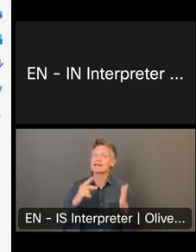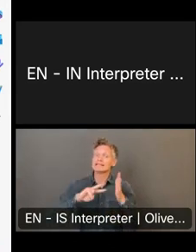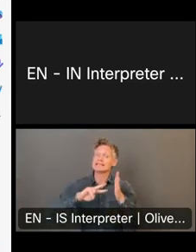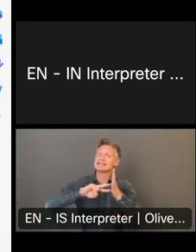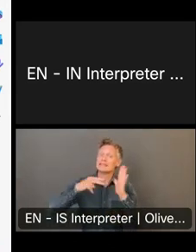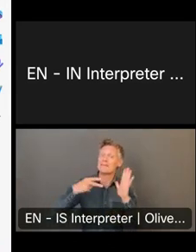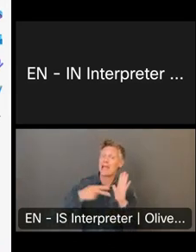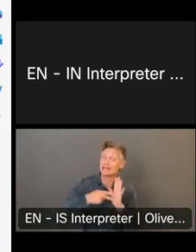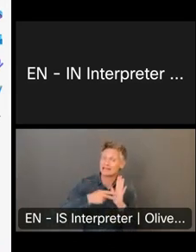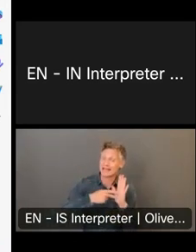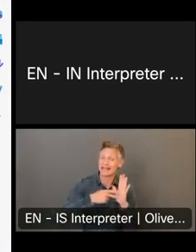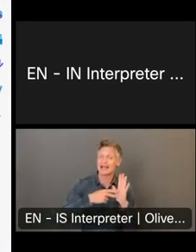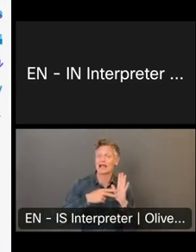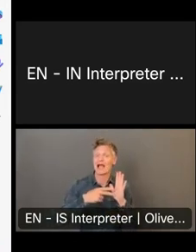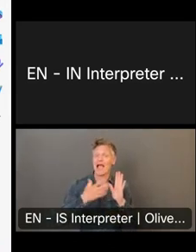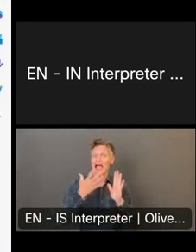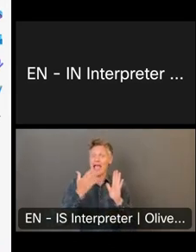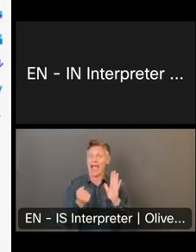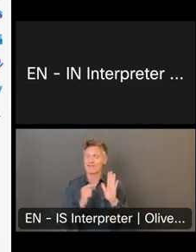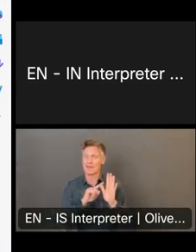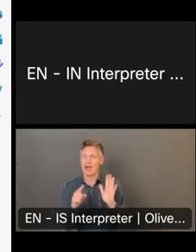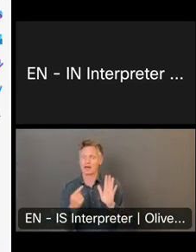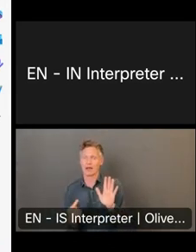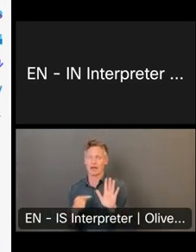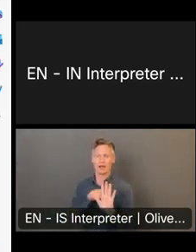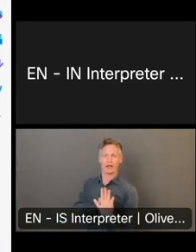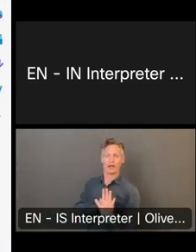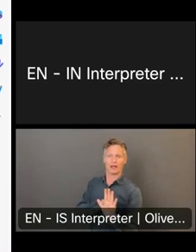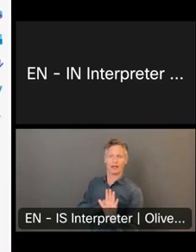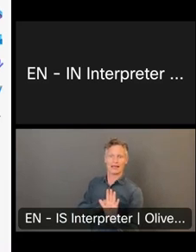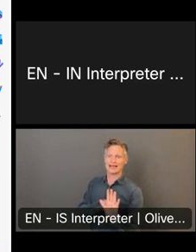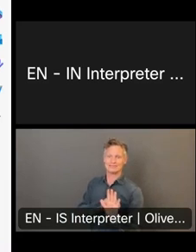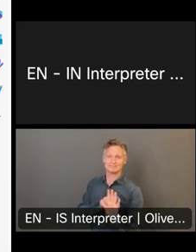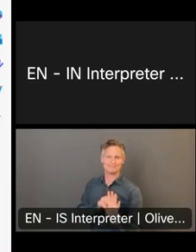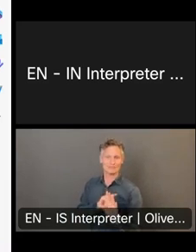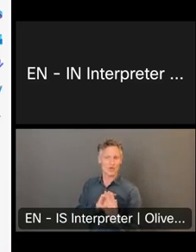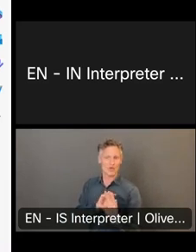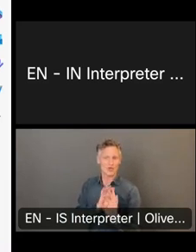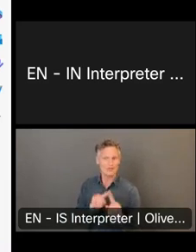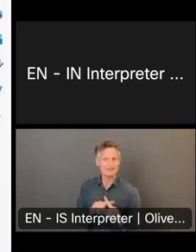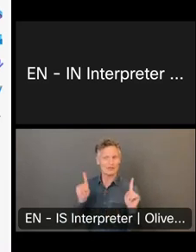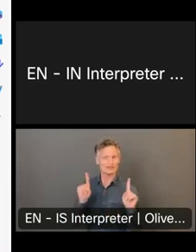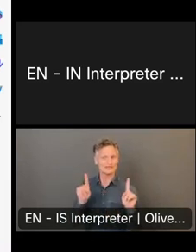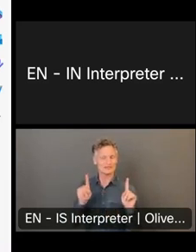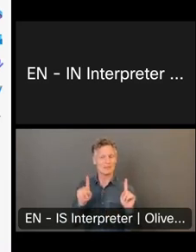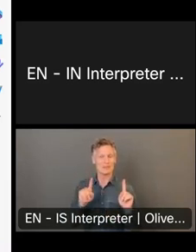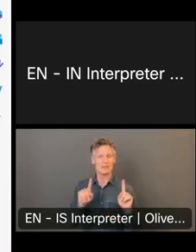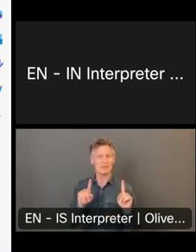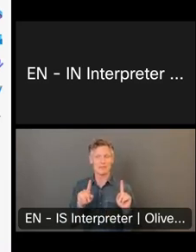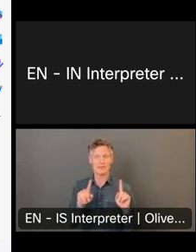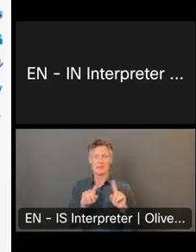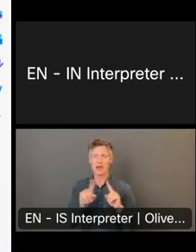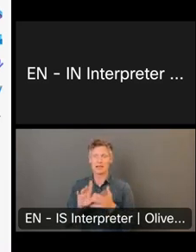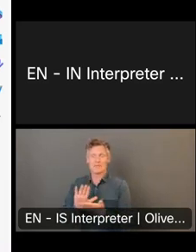isn't obvious. Sometimes it's no difference in the semantics, but there is in the pragmatic. So when you really